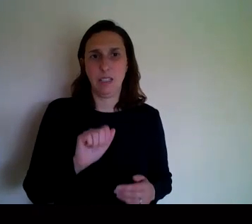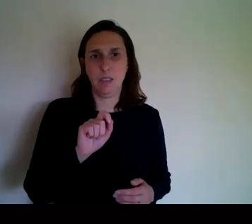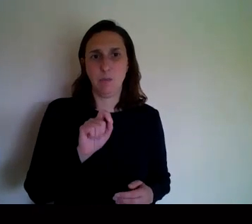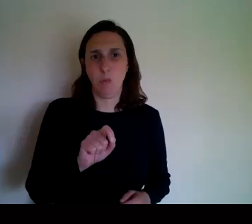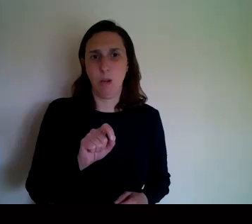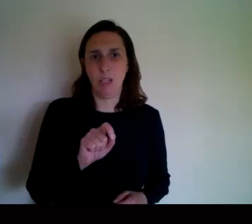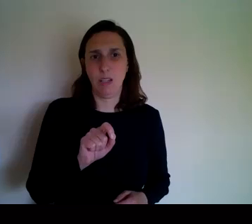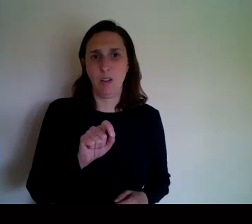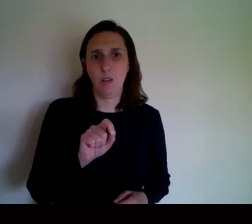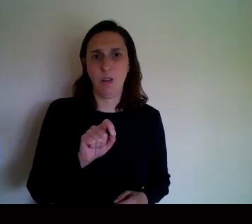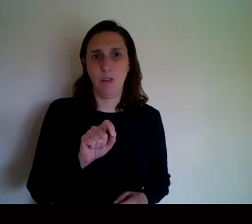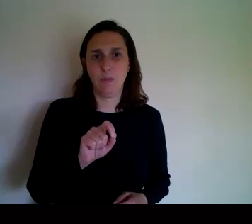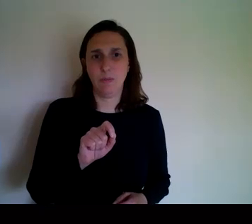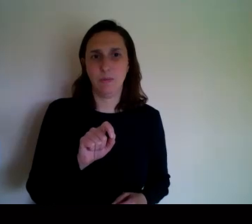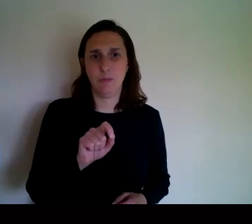0.40